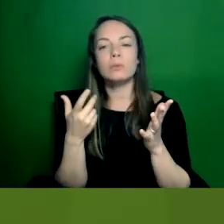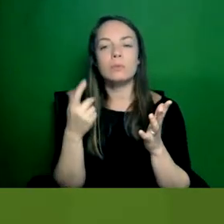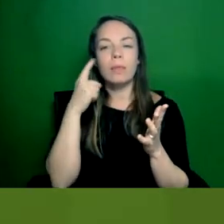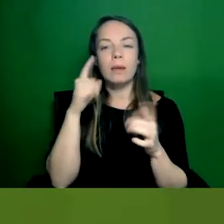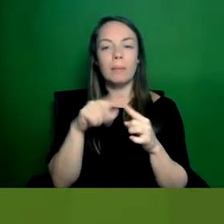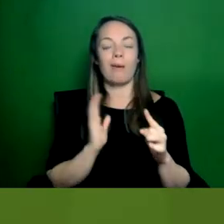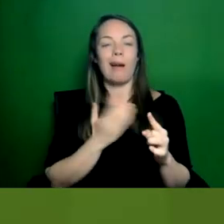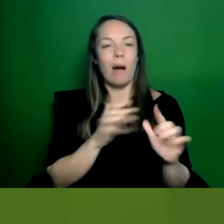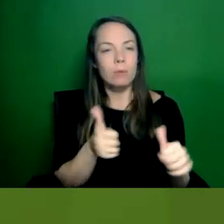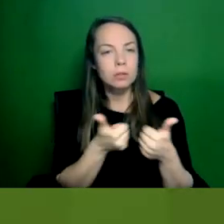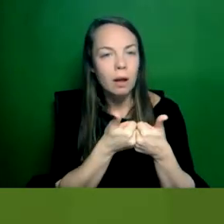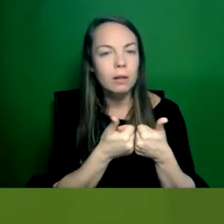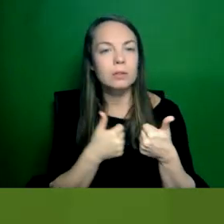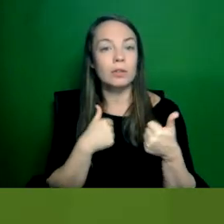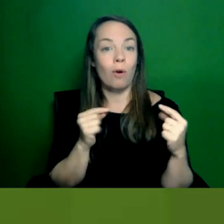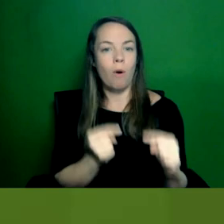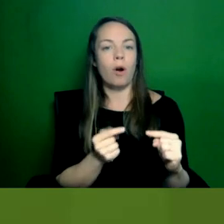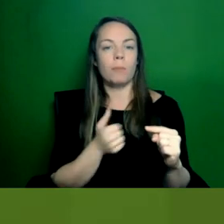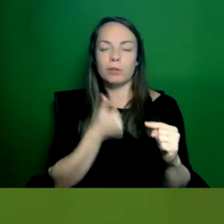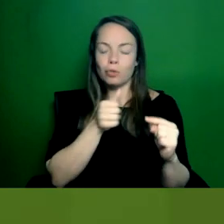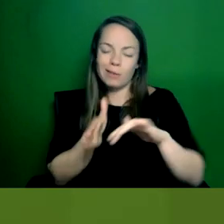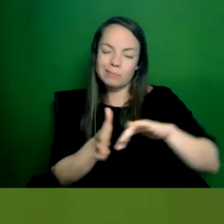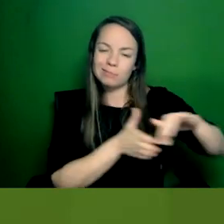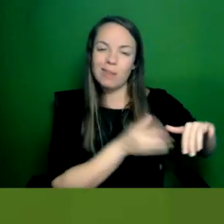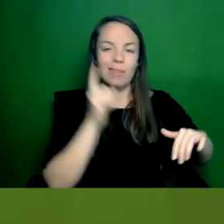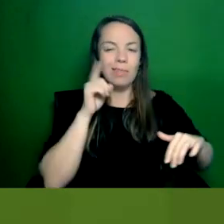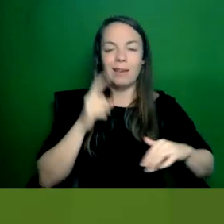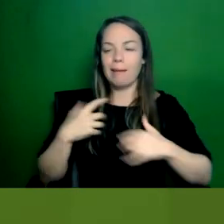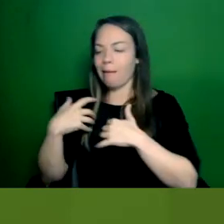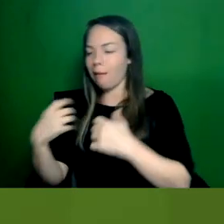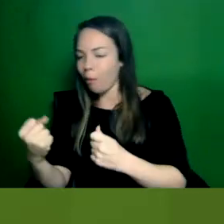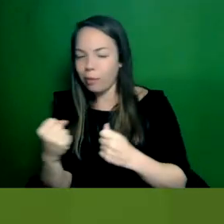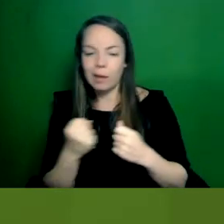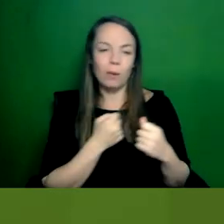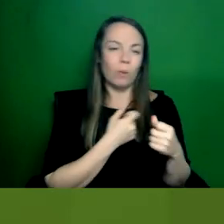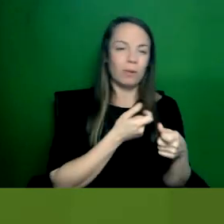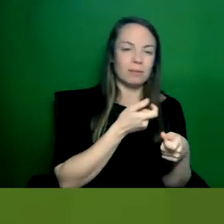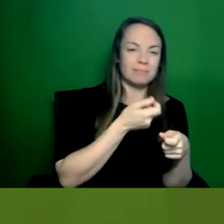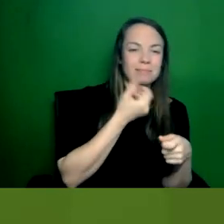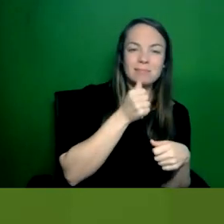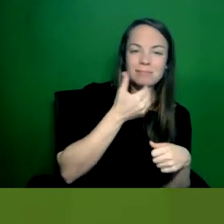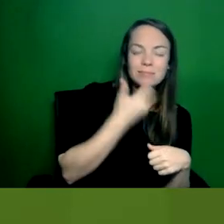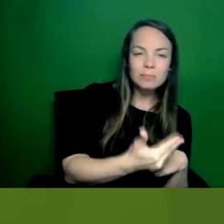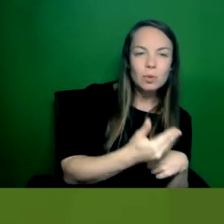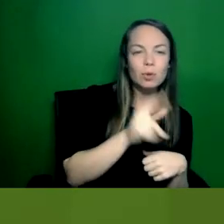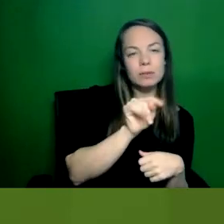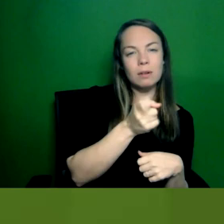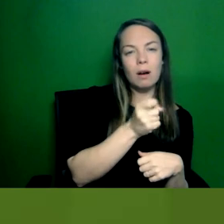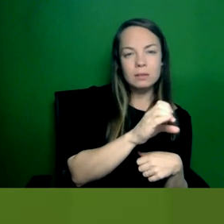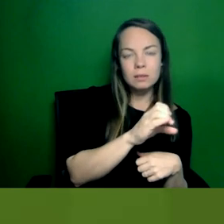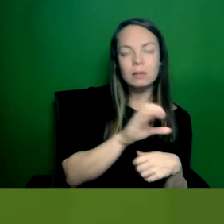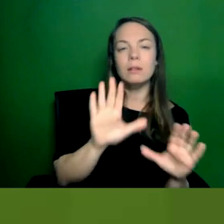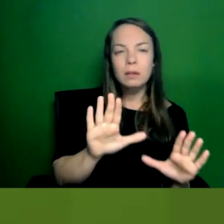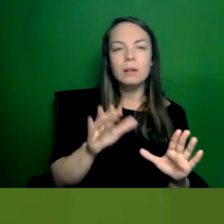If we move away from there just being the binary of what is healthy and toxic, I think it allows us to be in more healthy